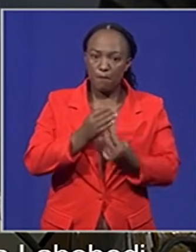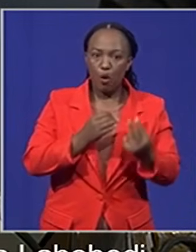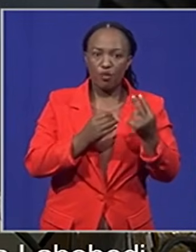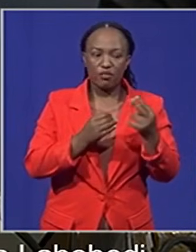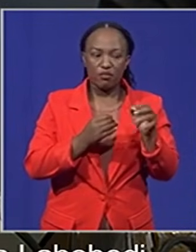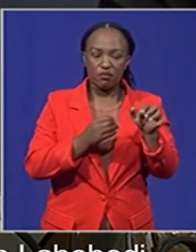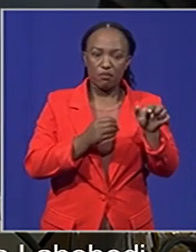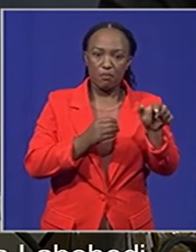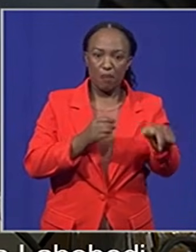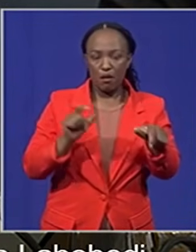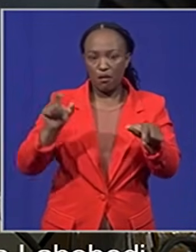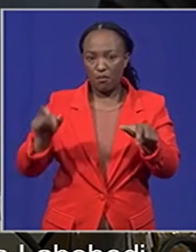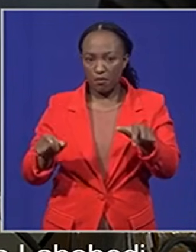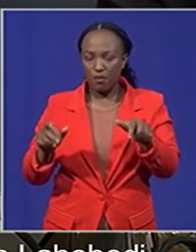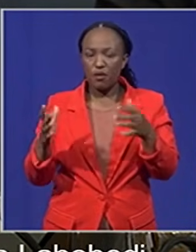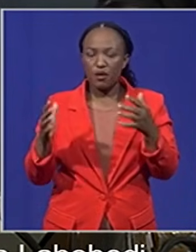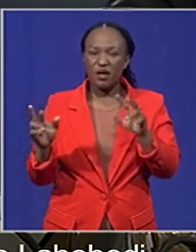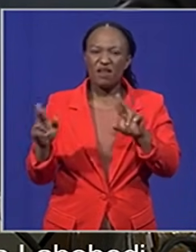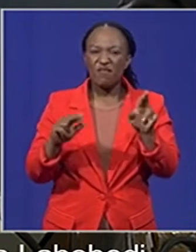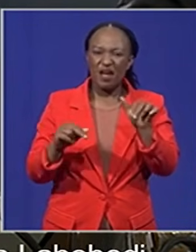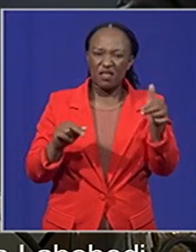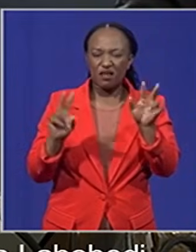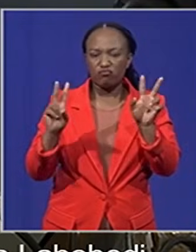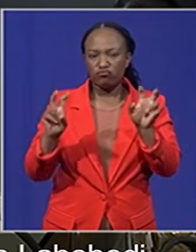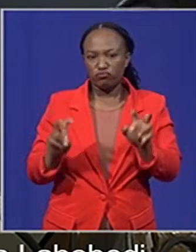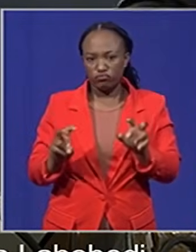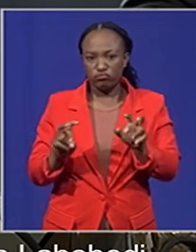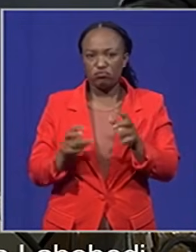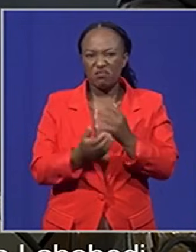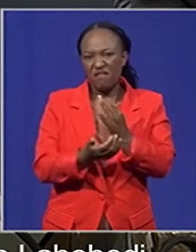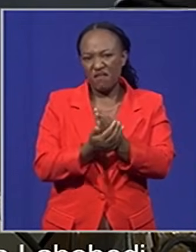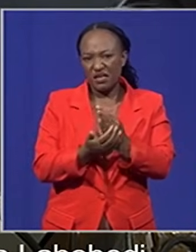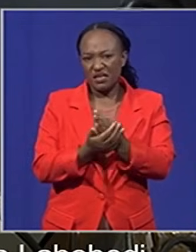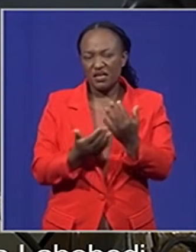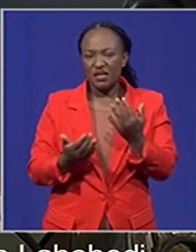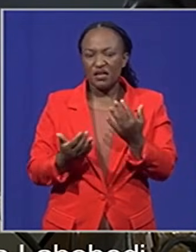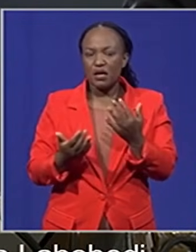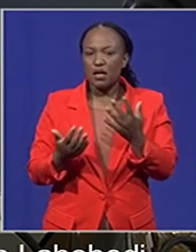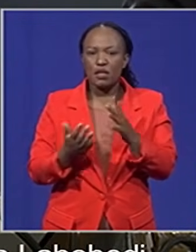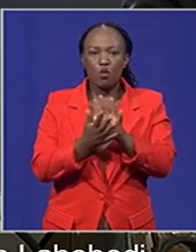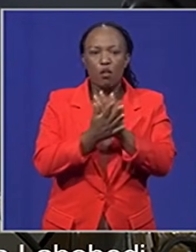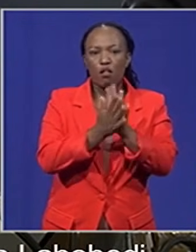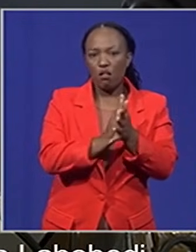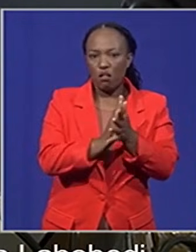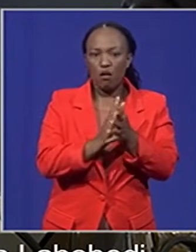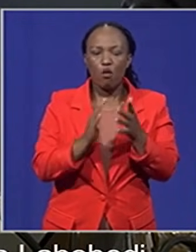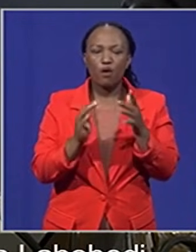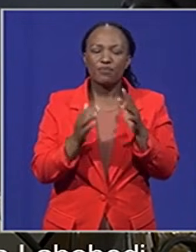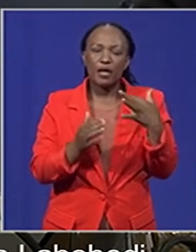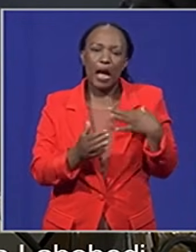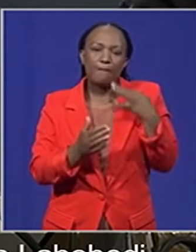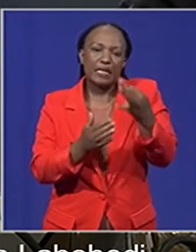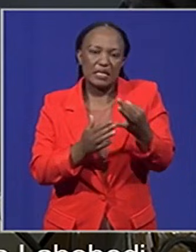refer to matters or facts that would defeat the purpose of a closed application or